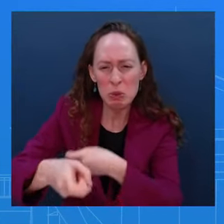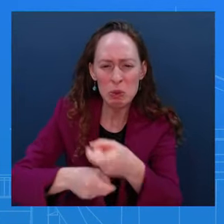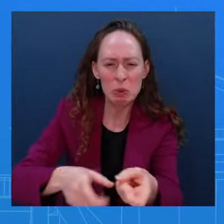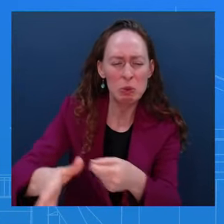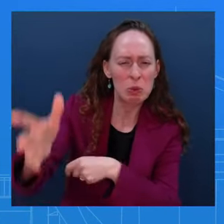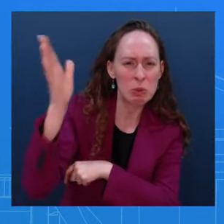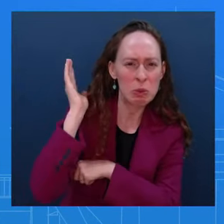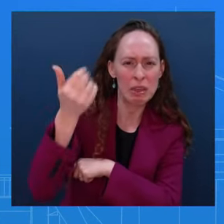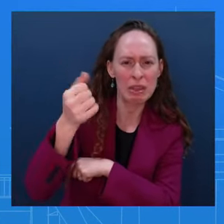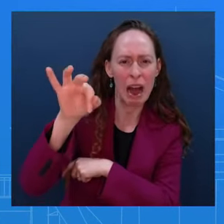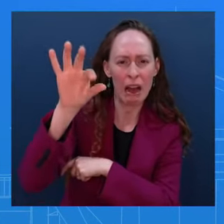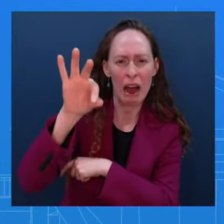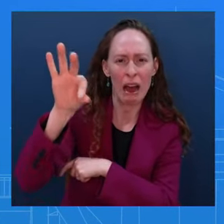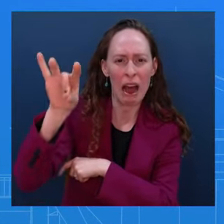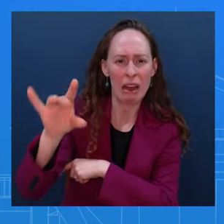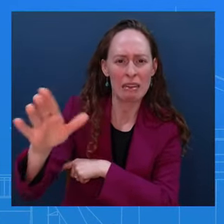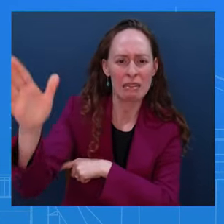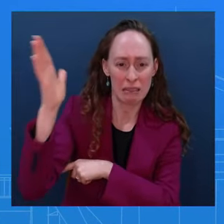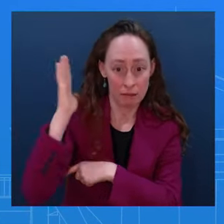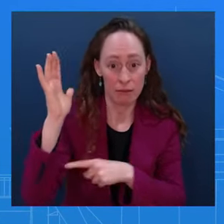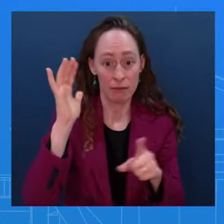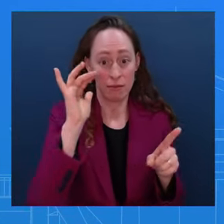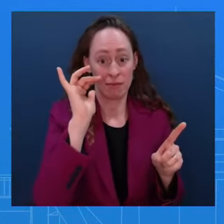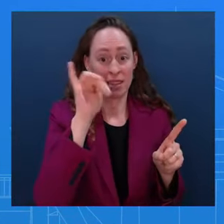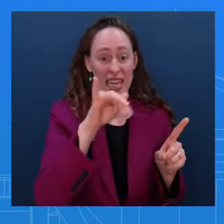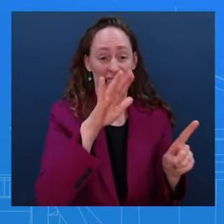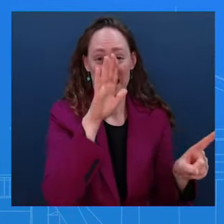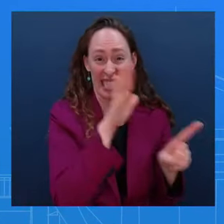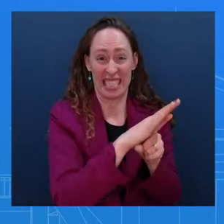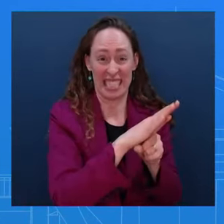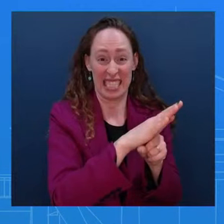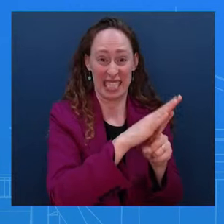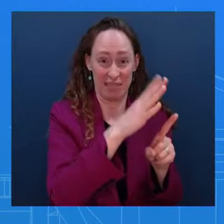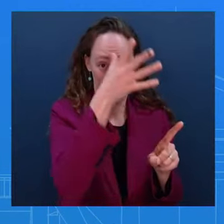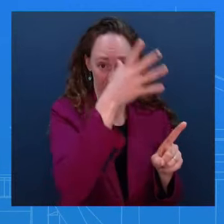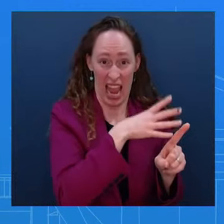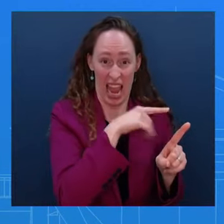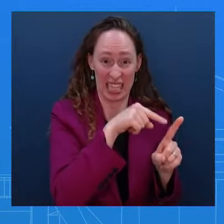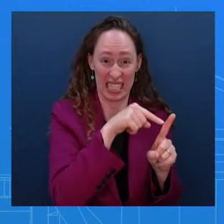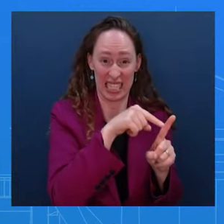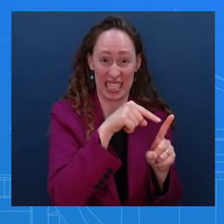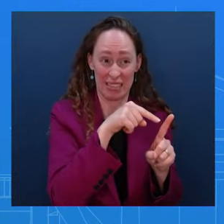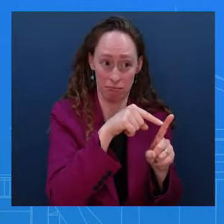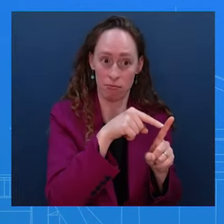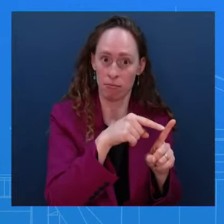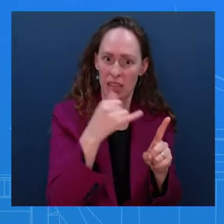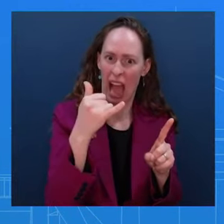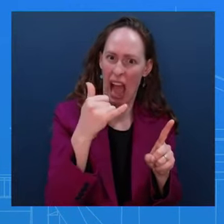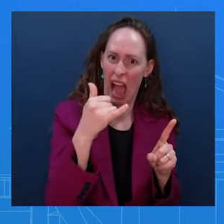father-in-law, President Suharto. So is the administration comfortable working with a person with such a track record?